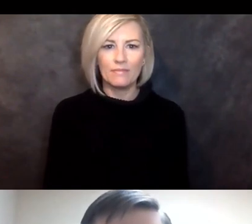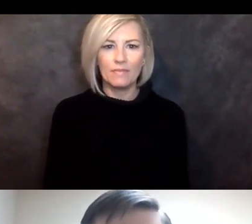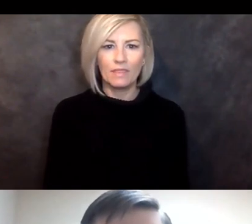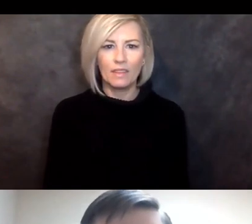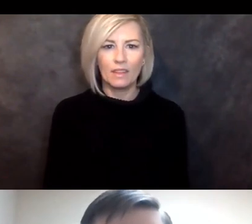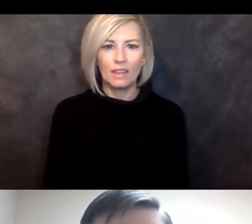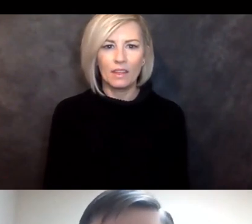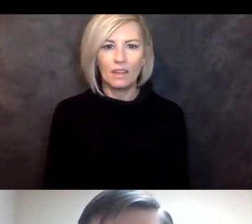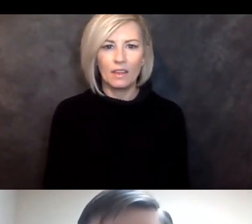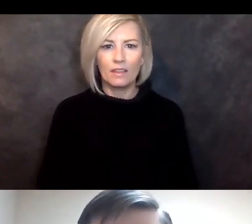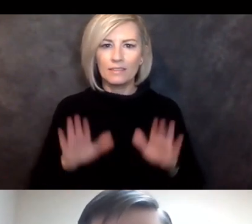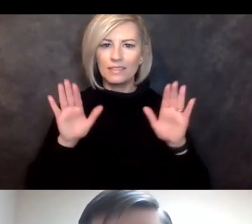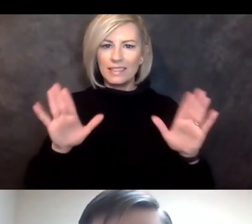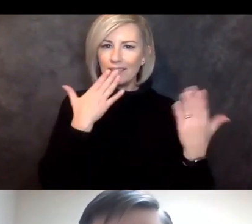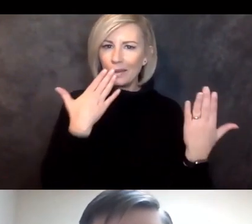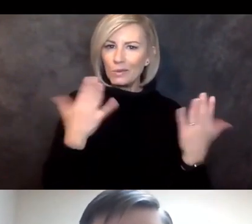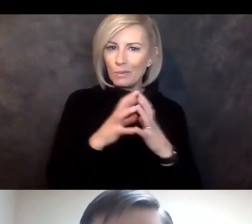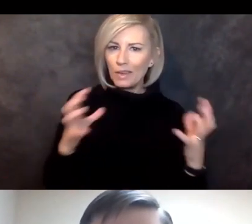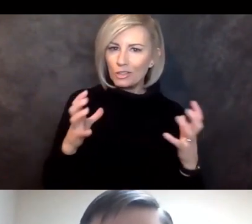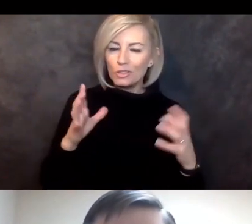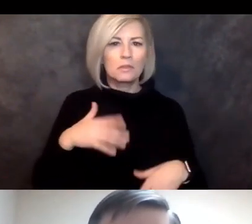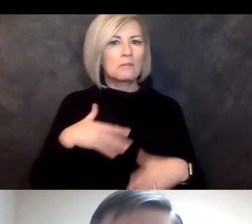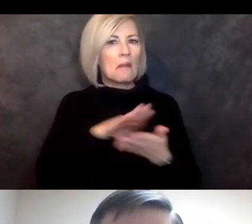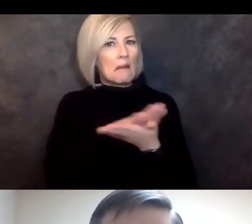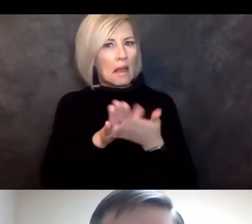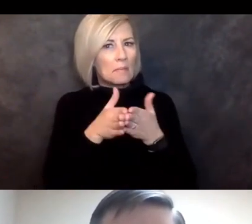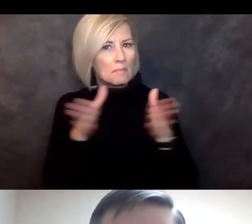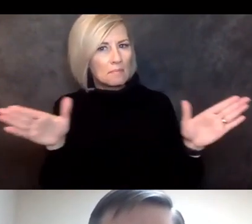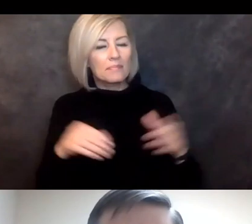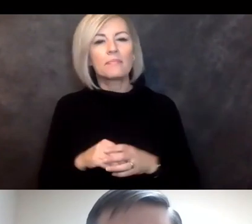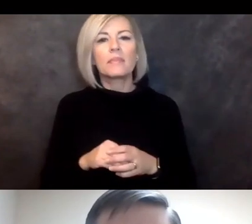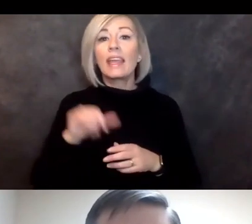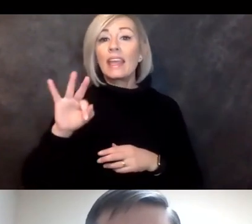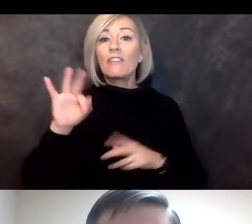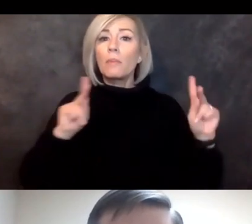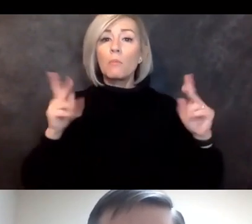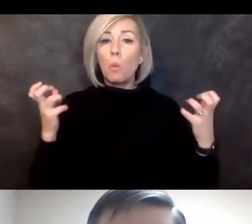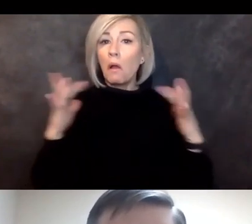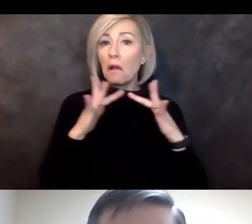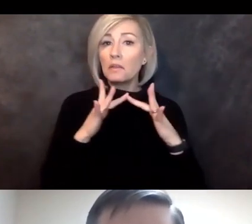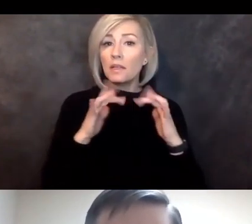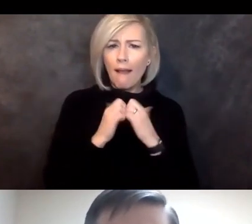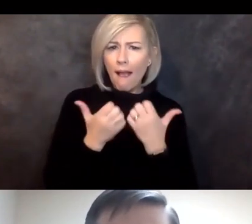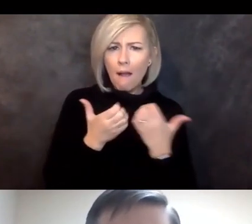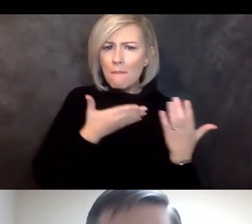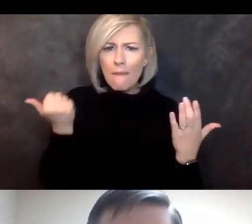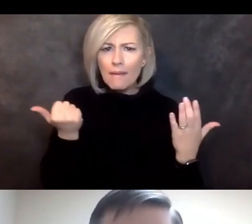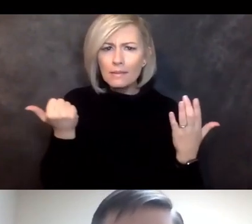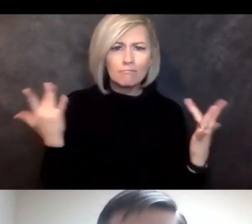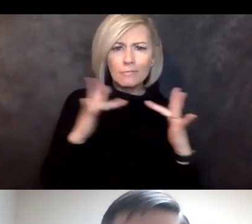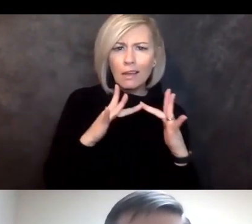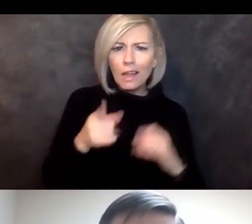Thank you. thank you so much for that nice overview. If folks want to get in touch with you, how would they best do that, Irene?